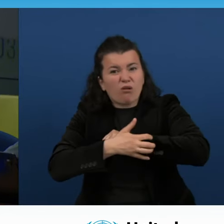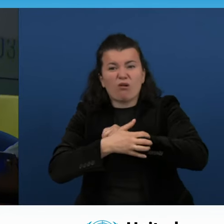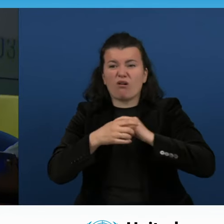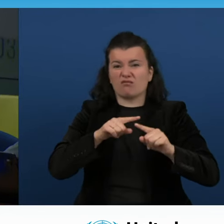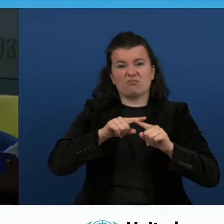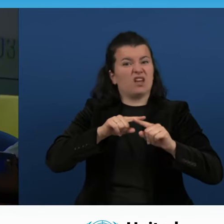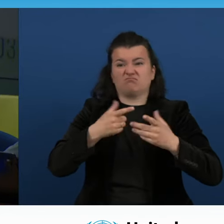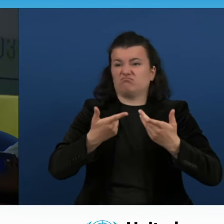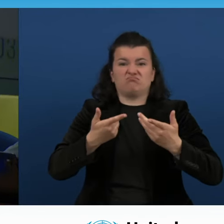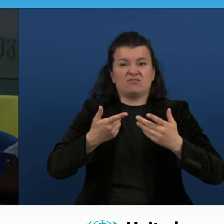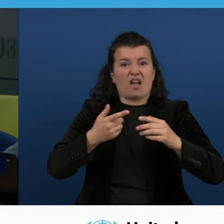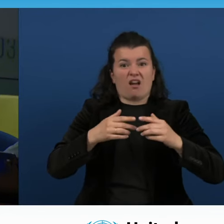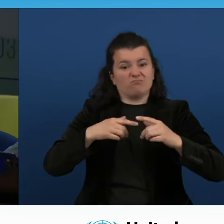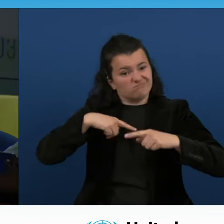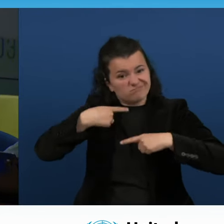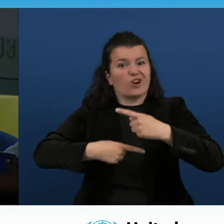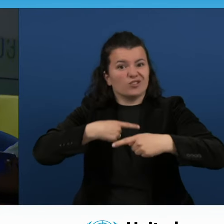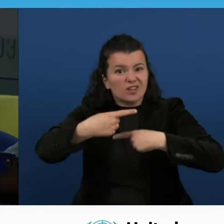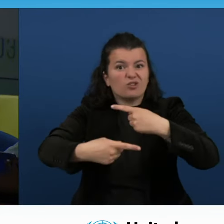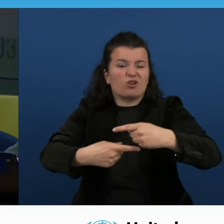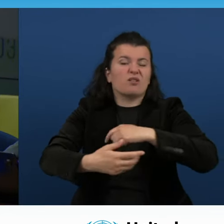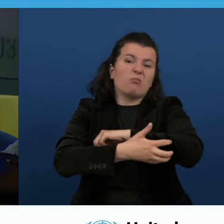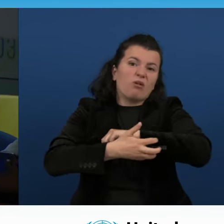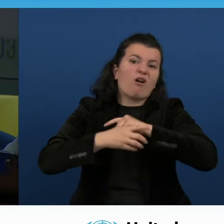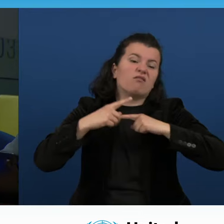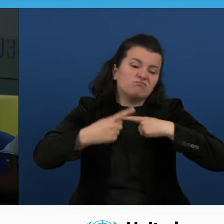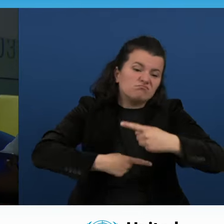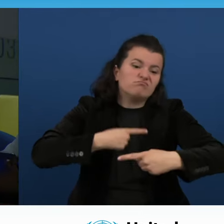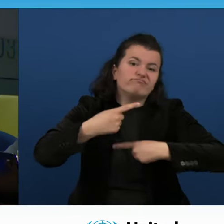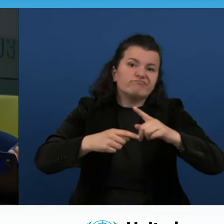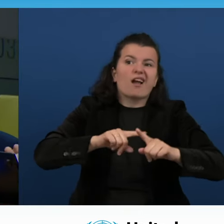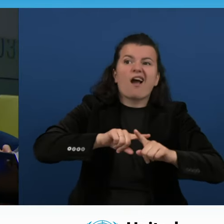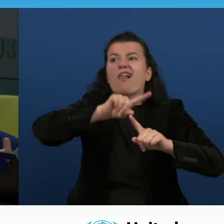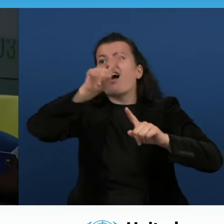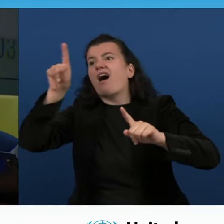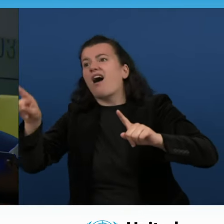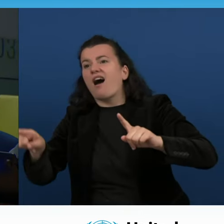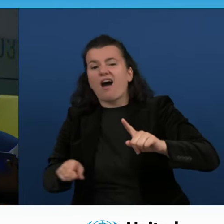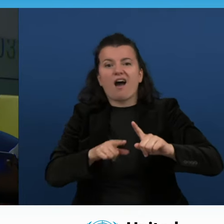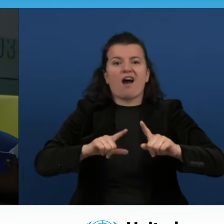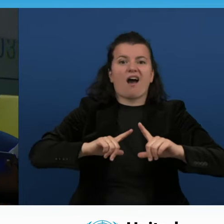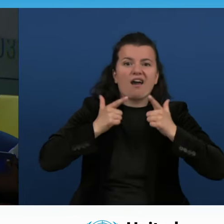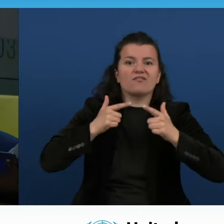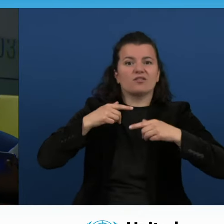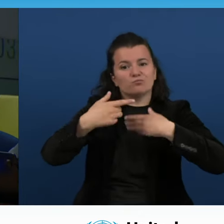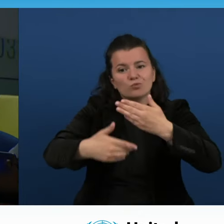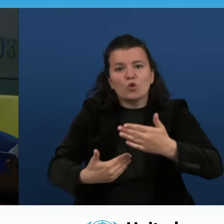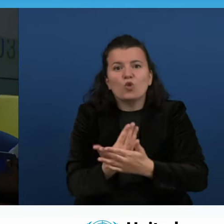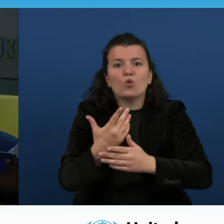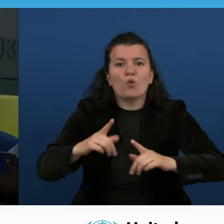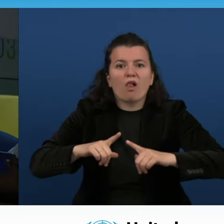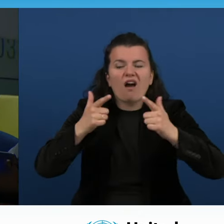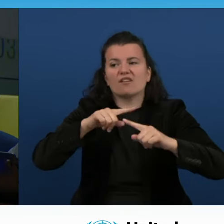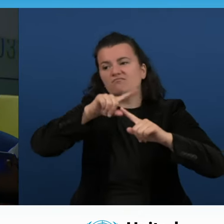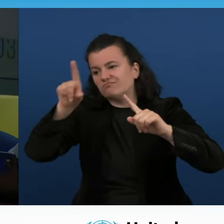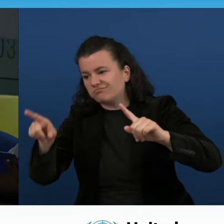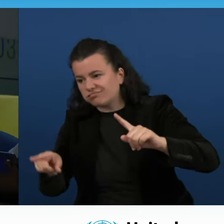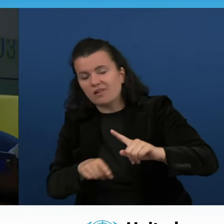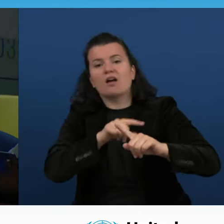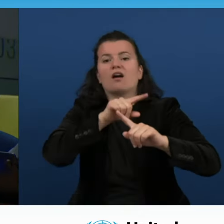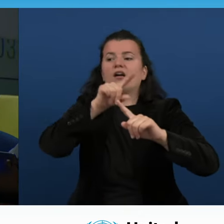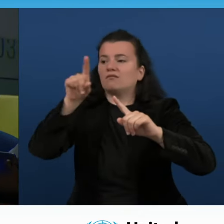our young people. A part of the response is including them in the public decisions. Changes in legislation do